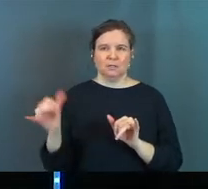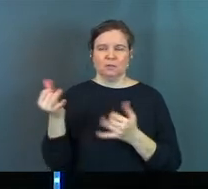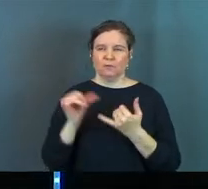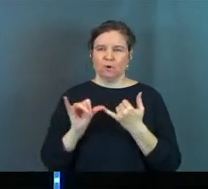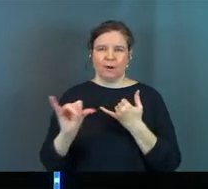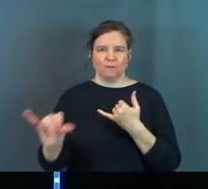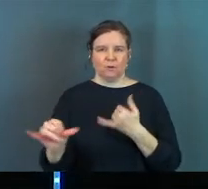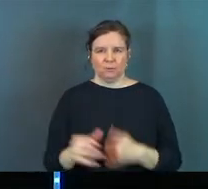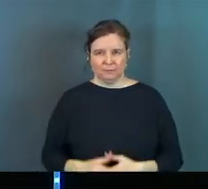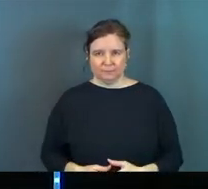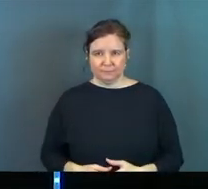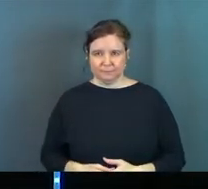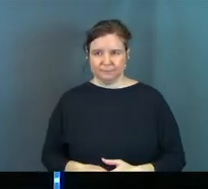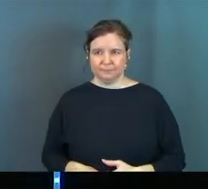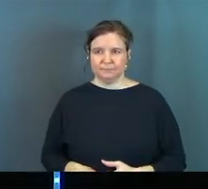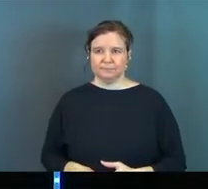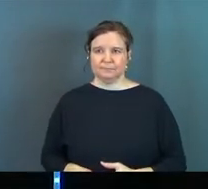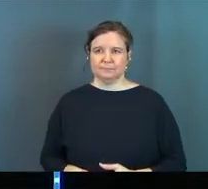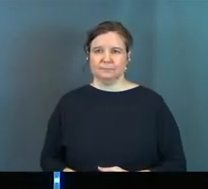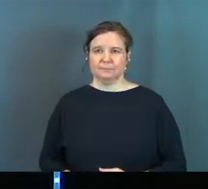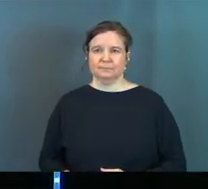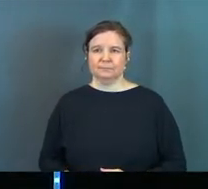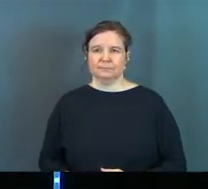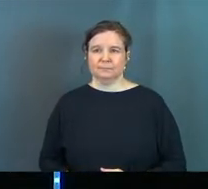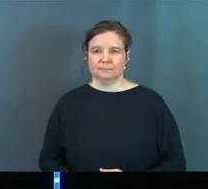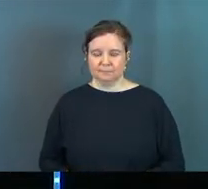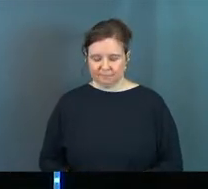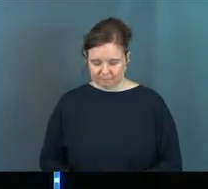forever. Forever.